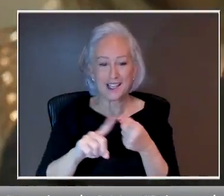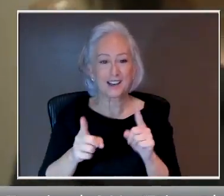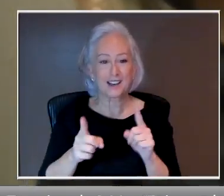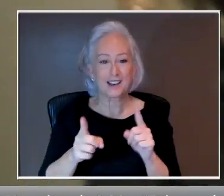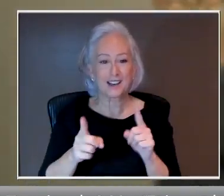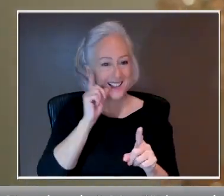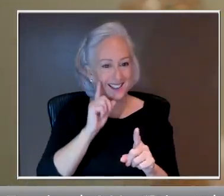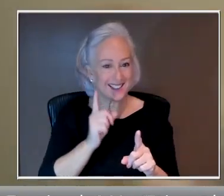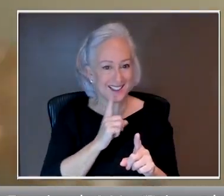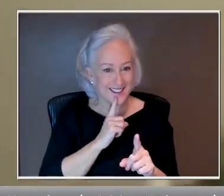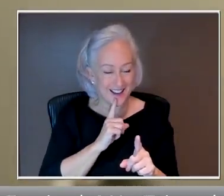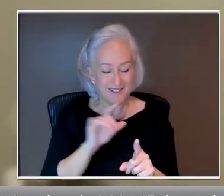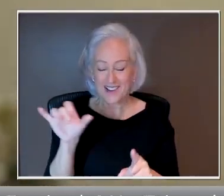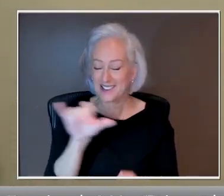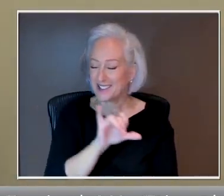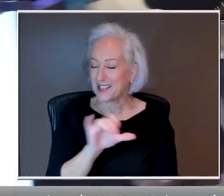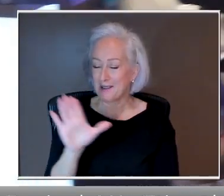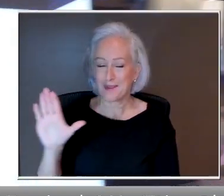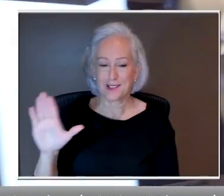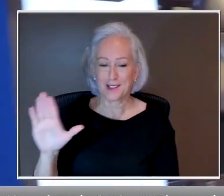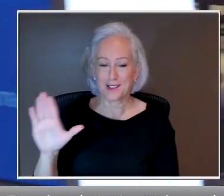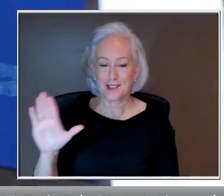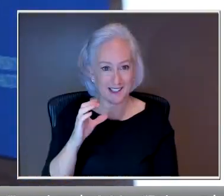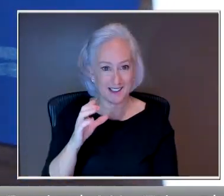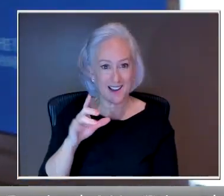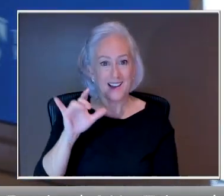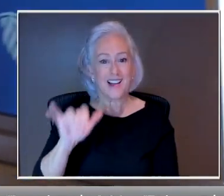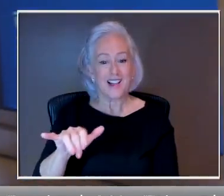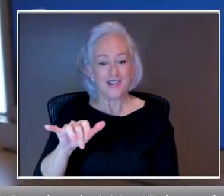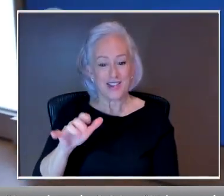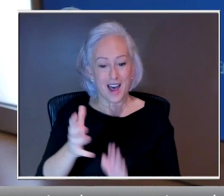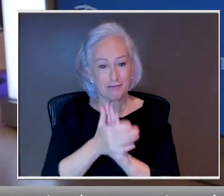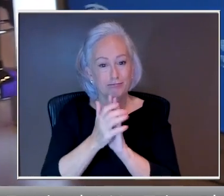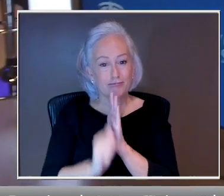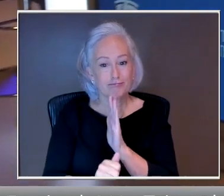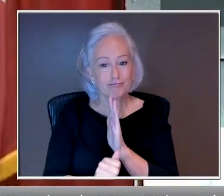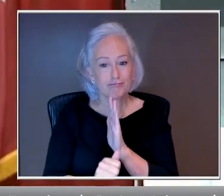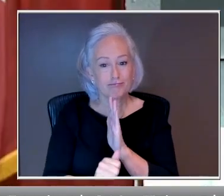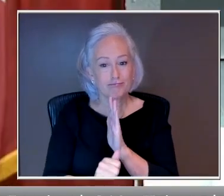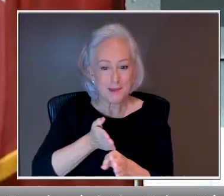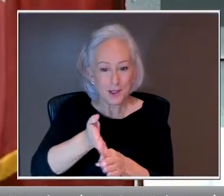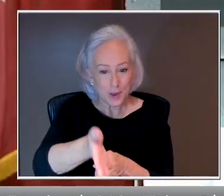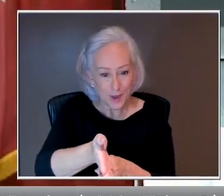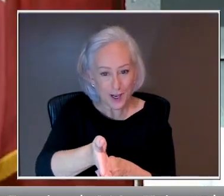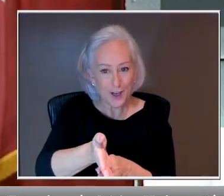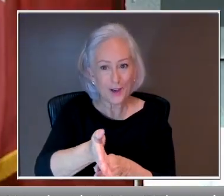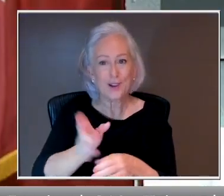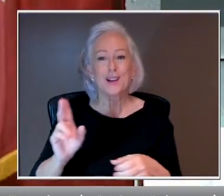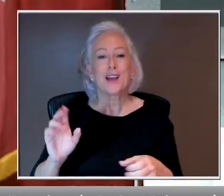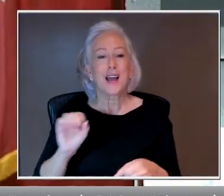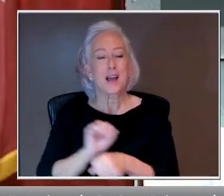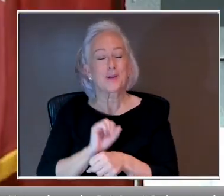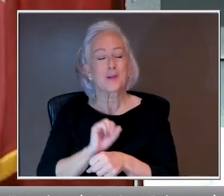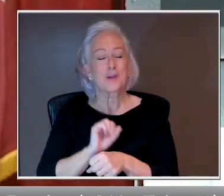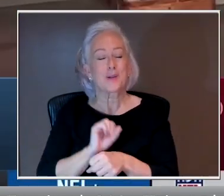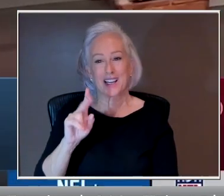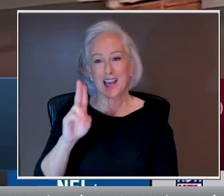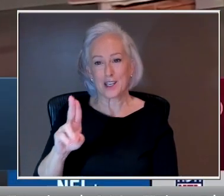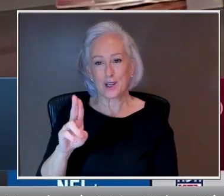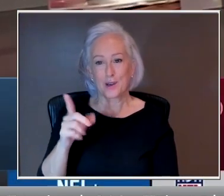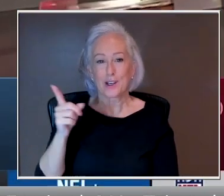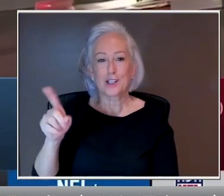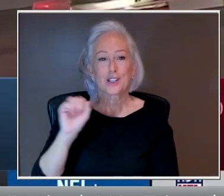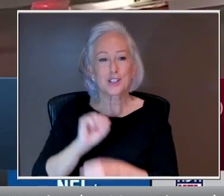It blossomed into a career. In addition to working for the University of Kansas Health System, Michelle interprets for the mayor's office